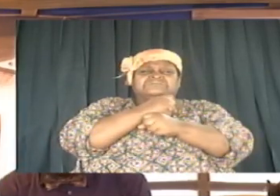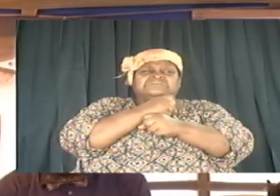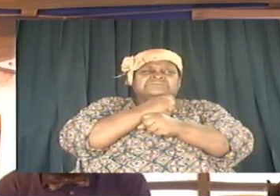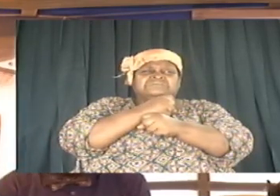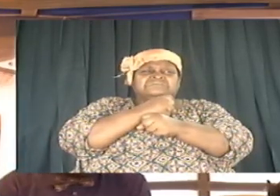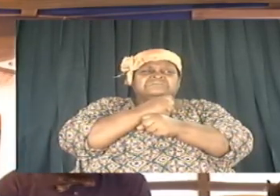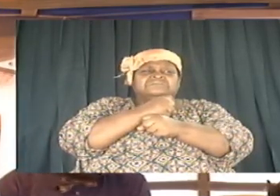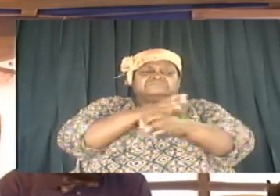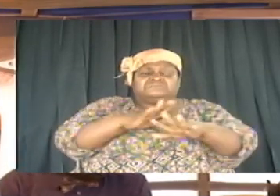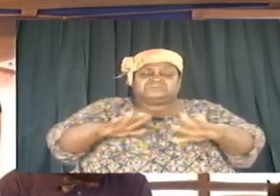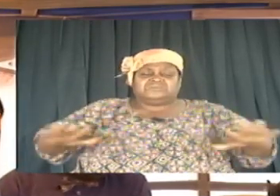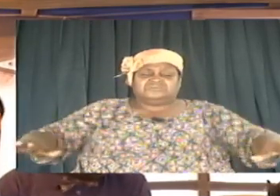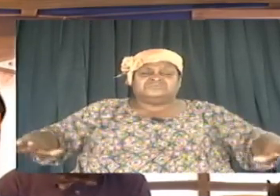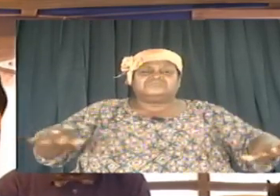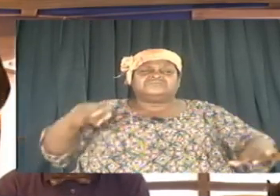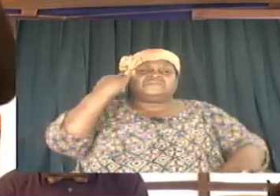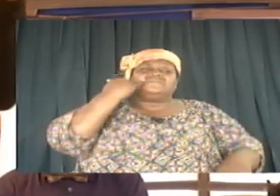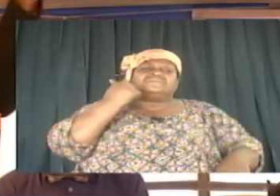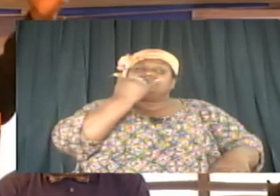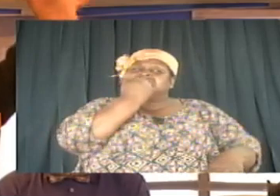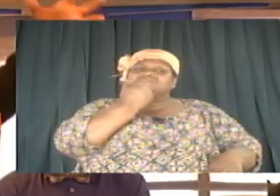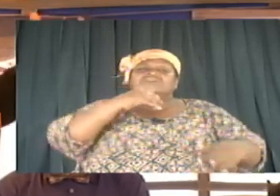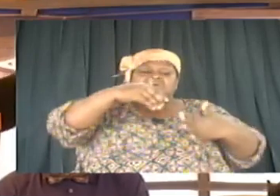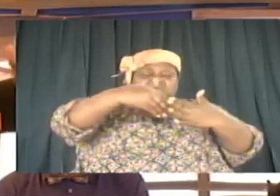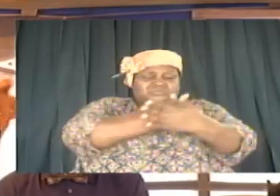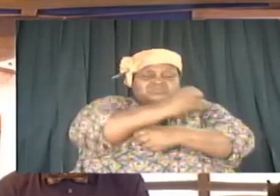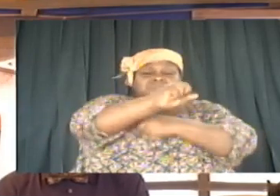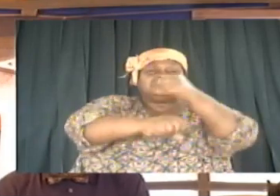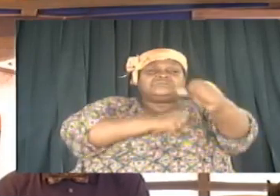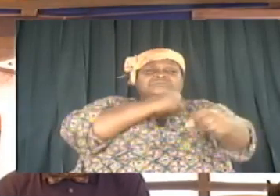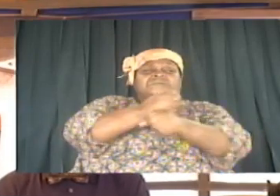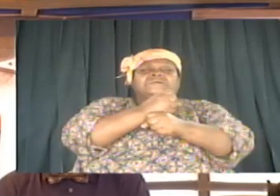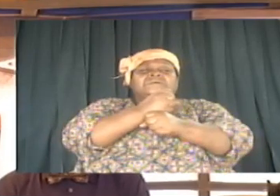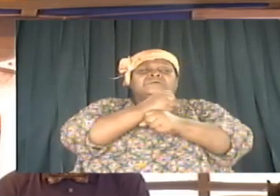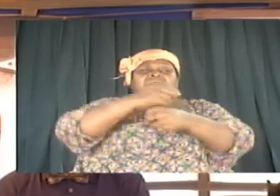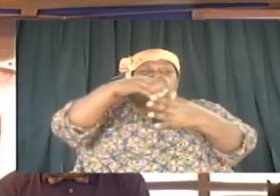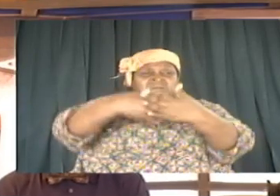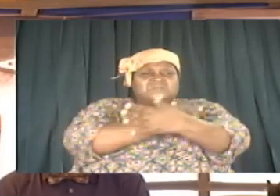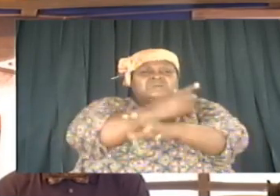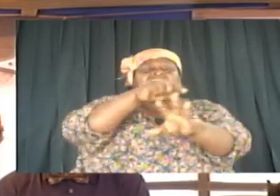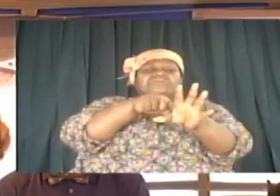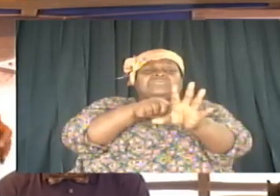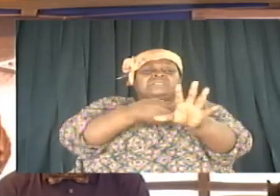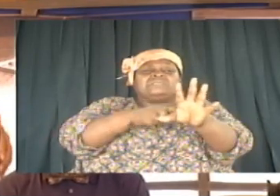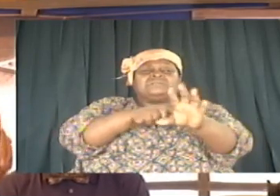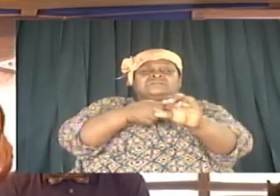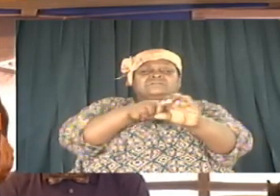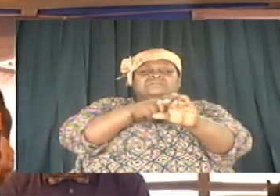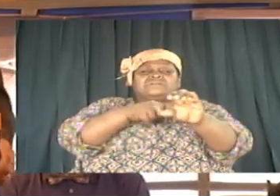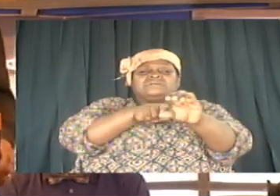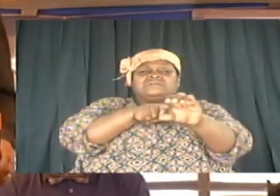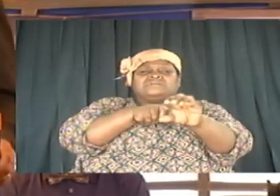for the children of Israel. A new year, a new beginning.